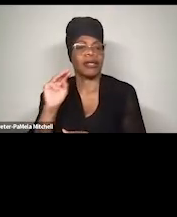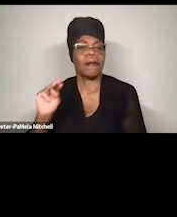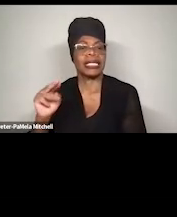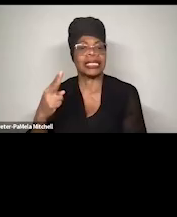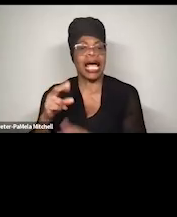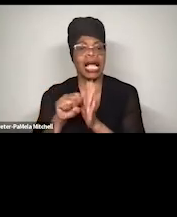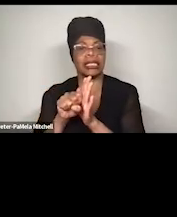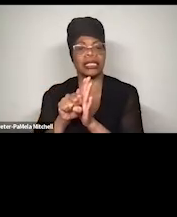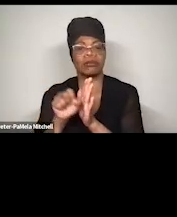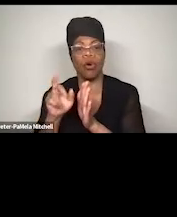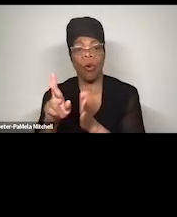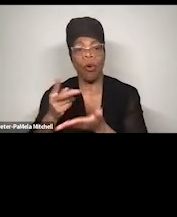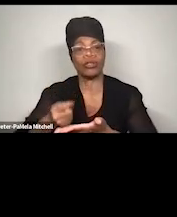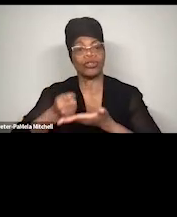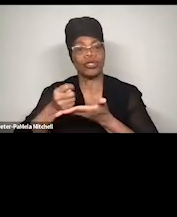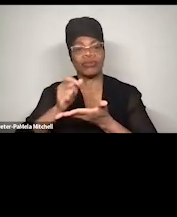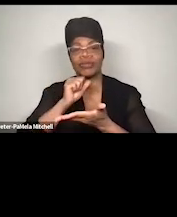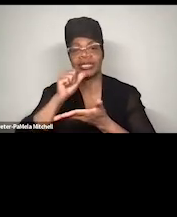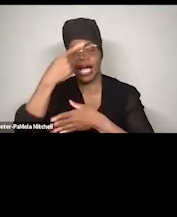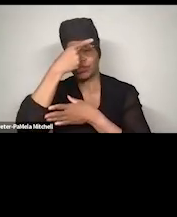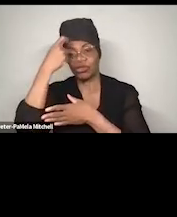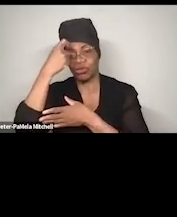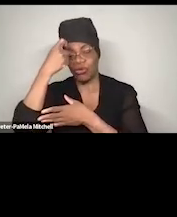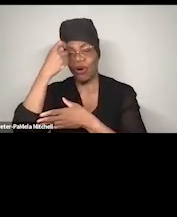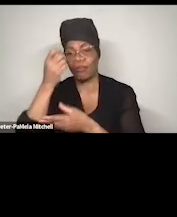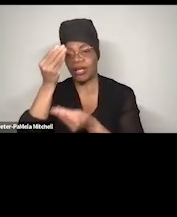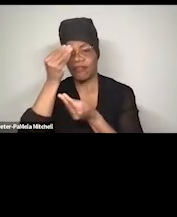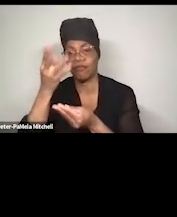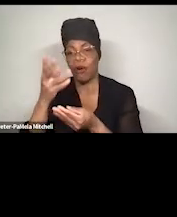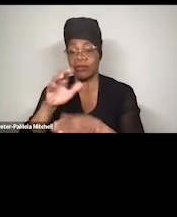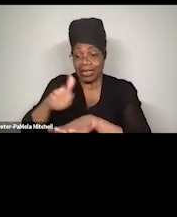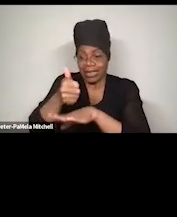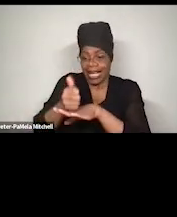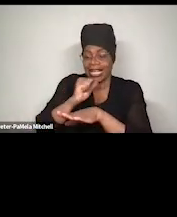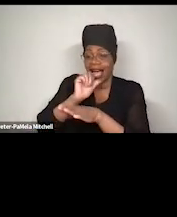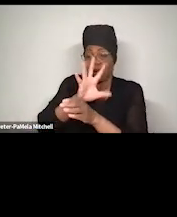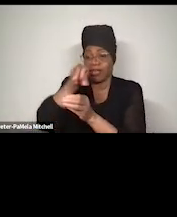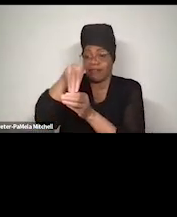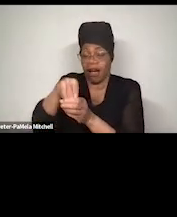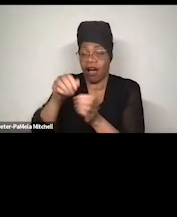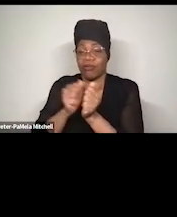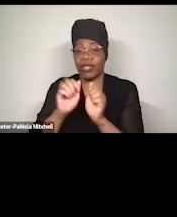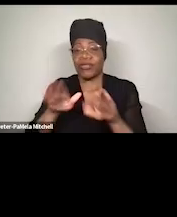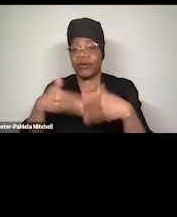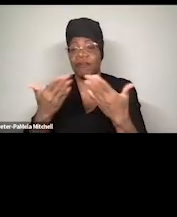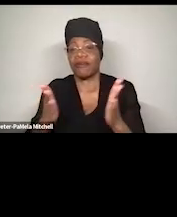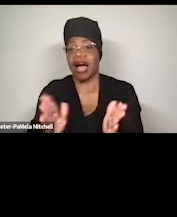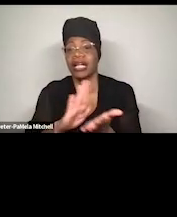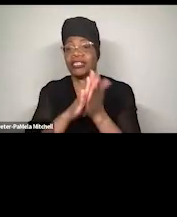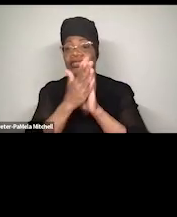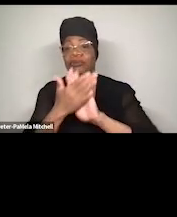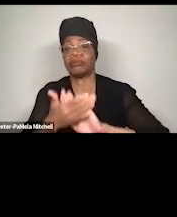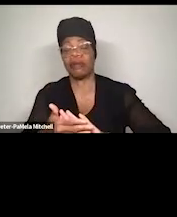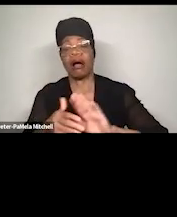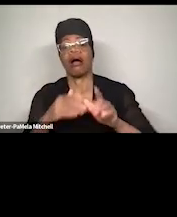is setting them up to not want to engage with the providers as they maybe turn 18 and they're now adults